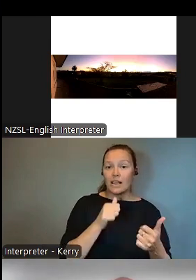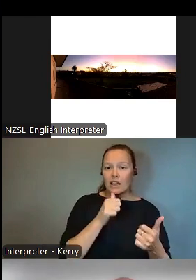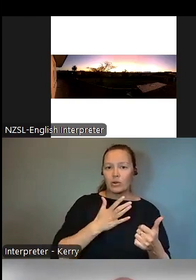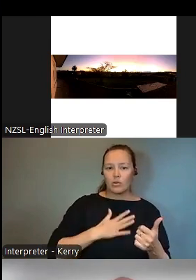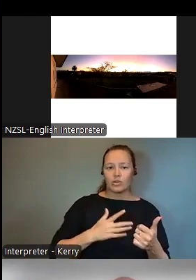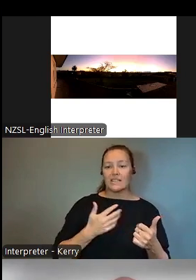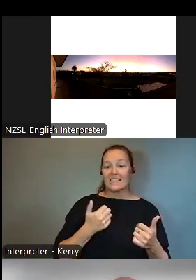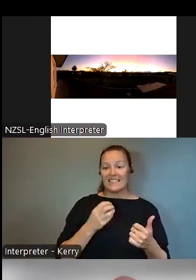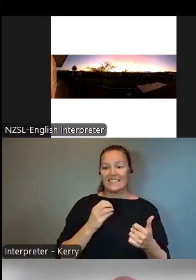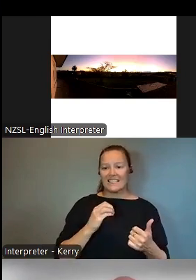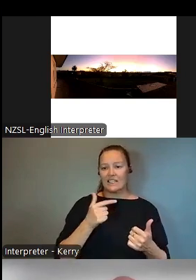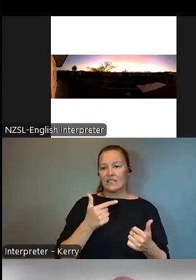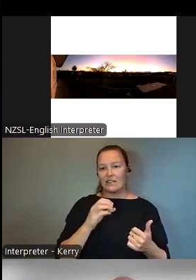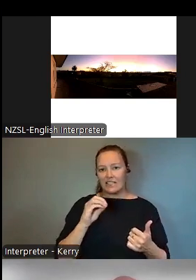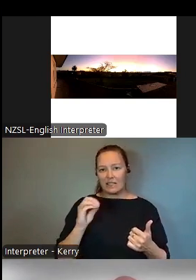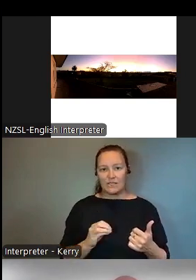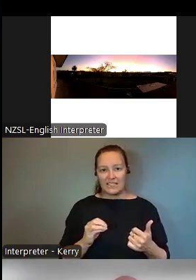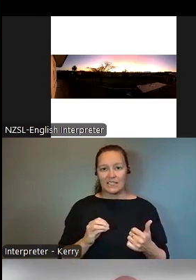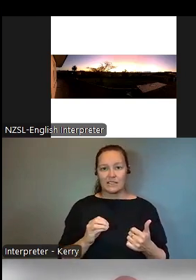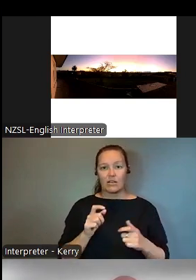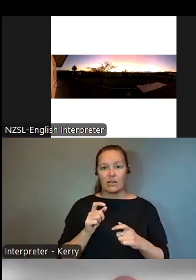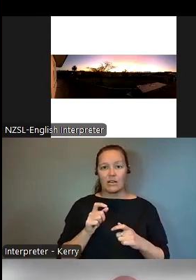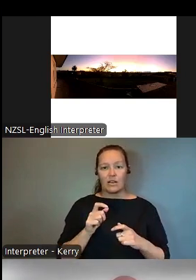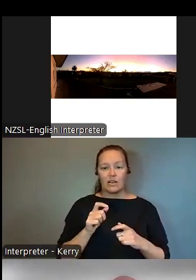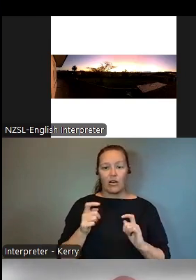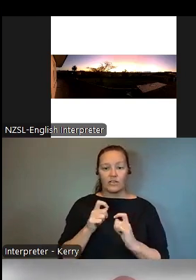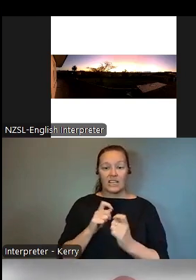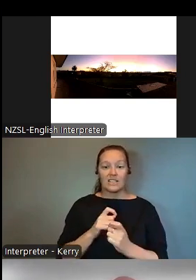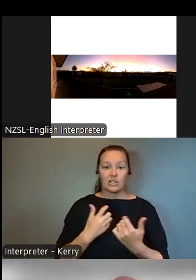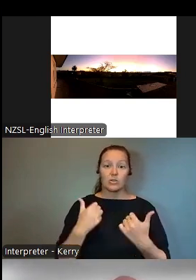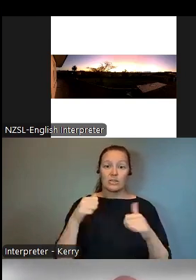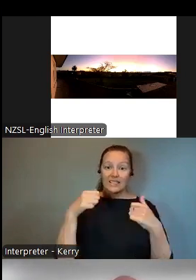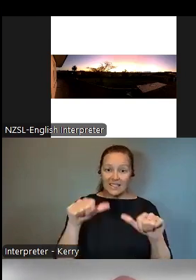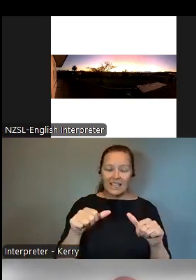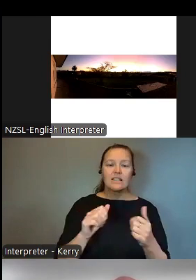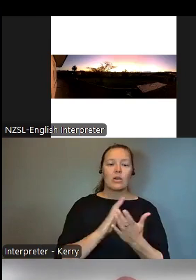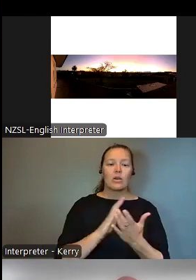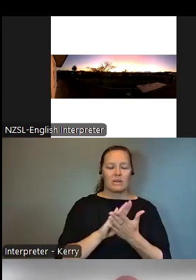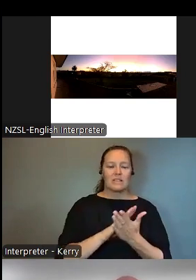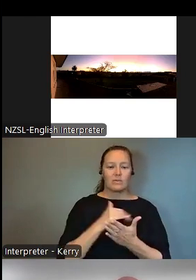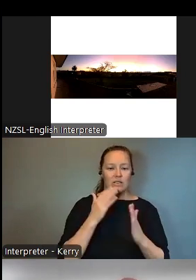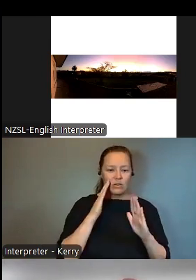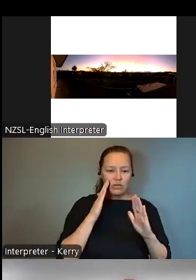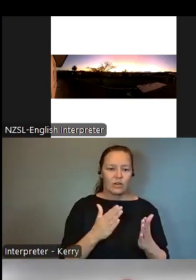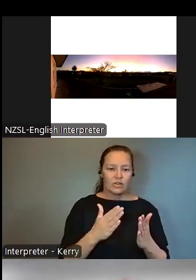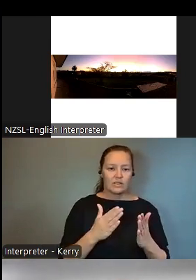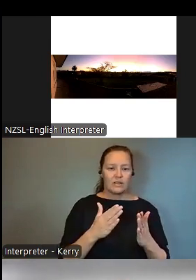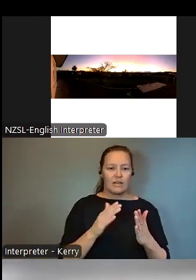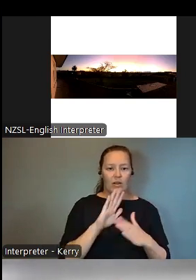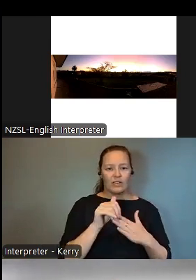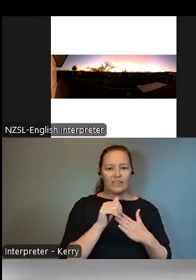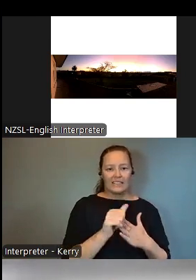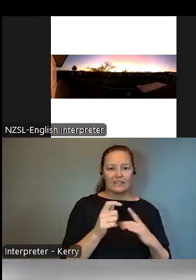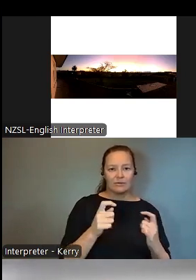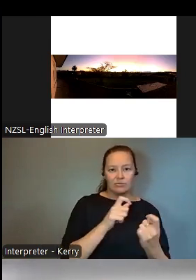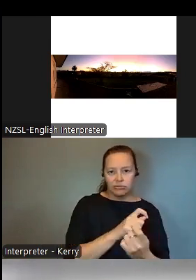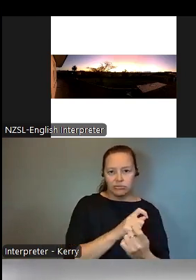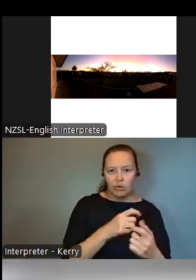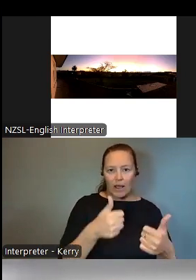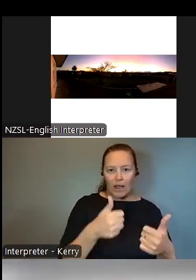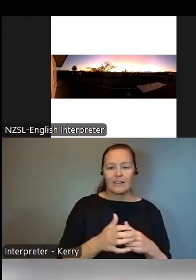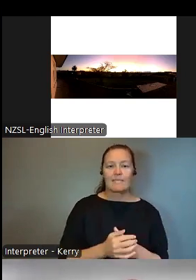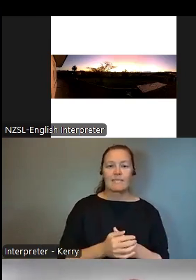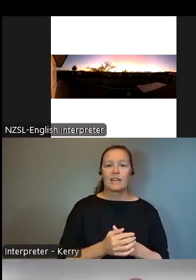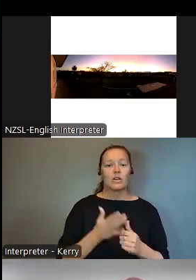to 70% statistics, particularly if we're talking about curriculum. So if we're going to avoid standing still, avoid